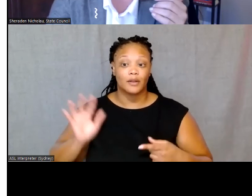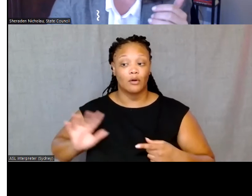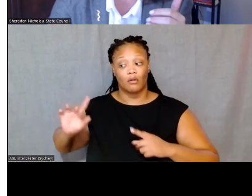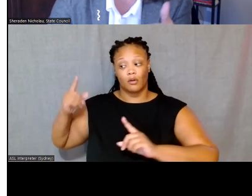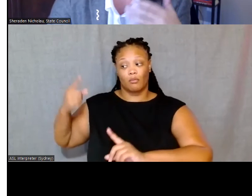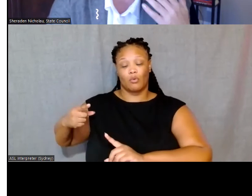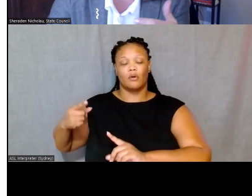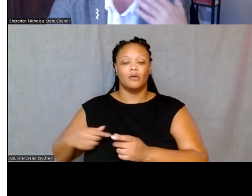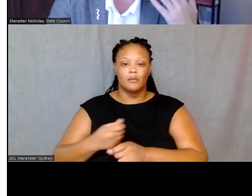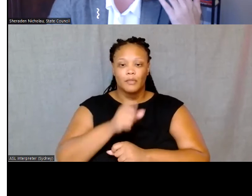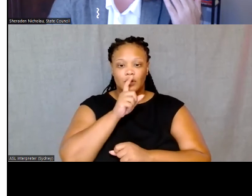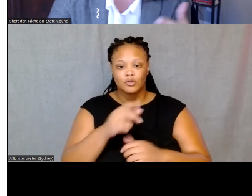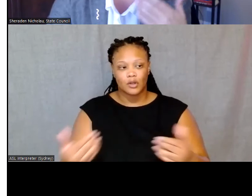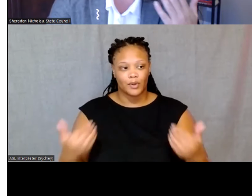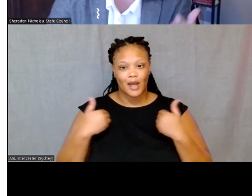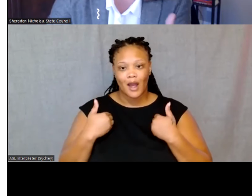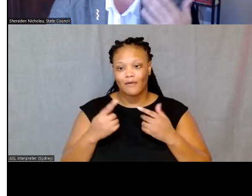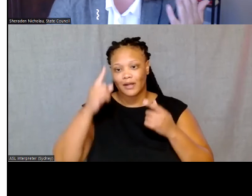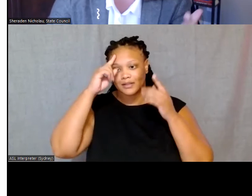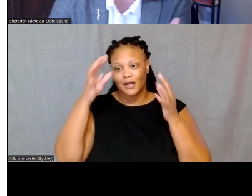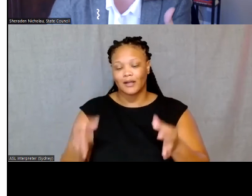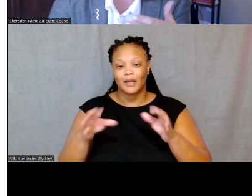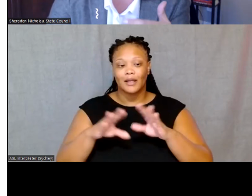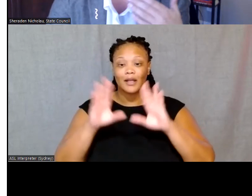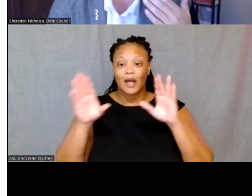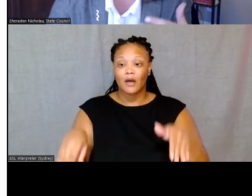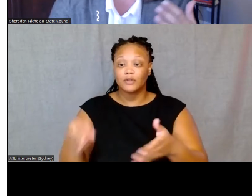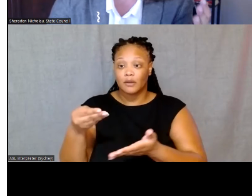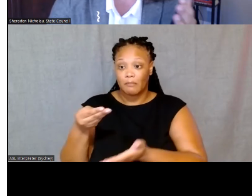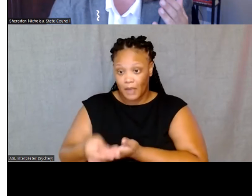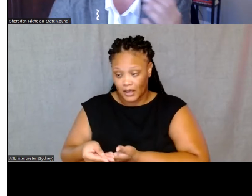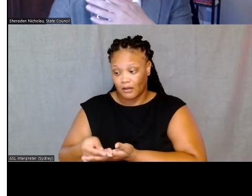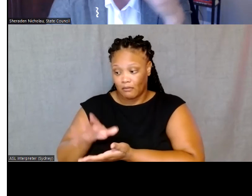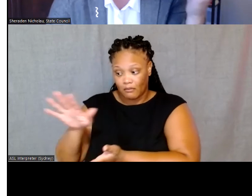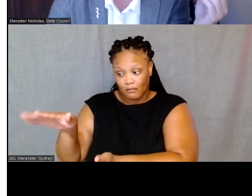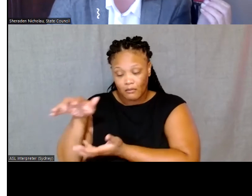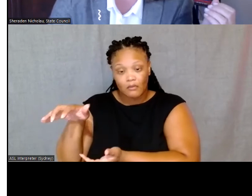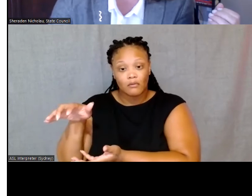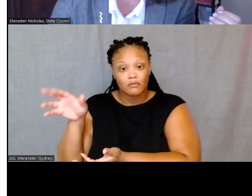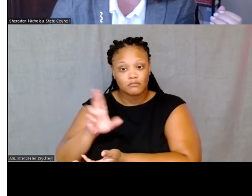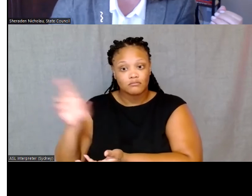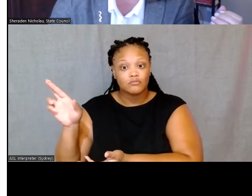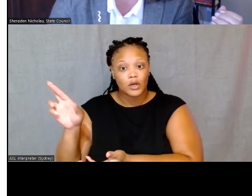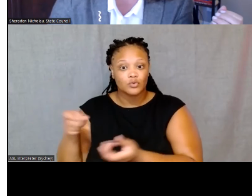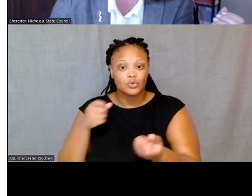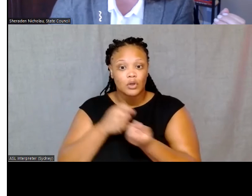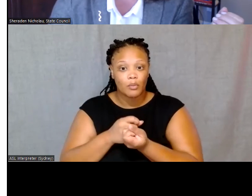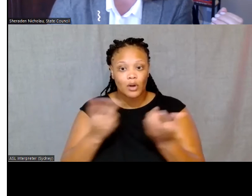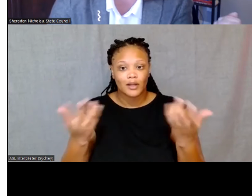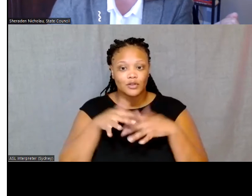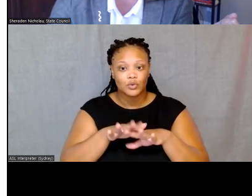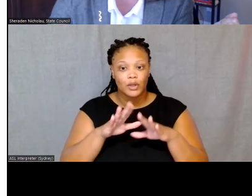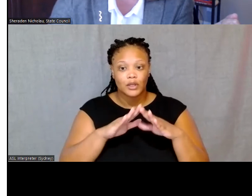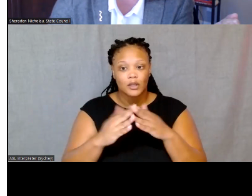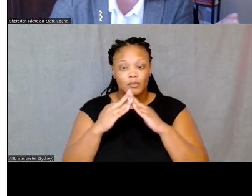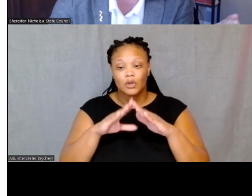which is making sure that we have dedicated housing funds and housing funding streams to support integrated community housing